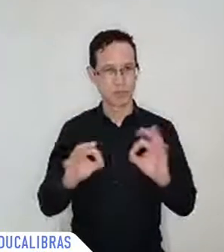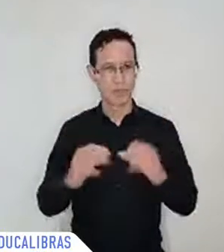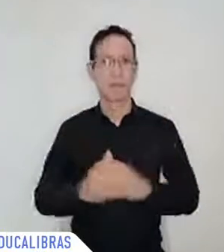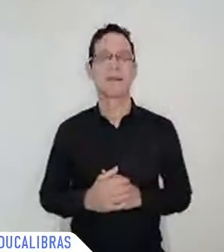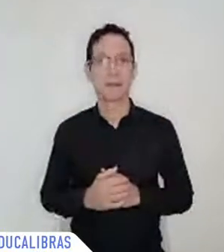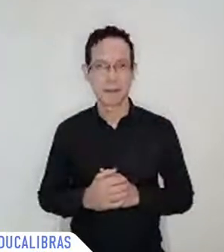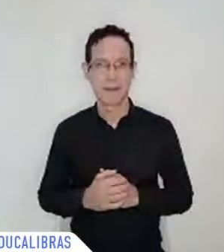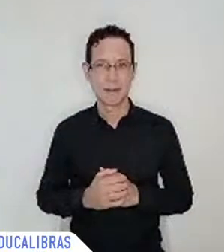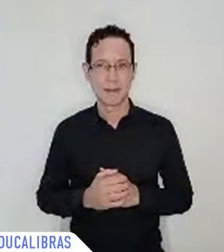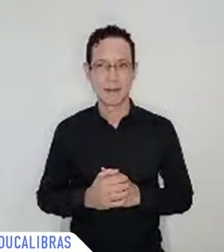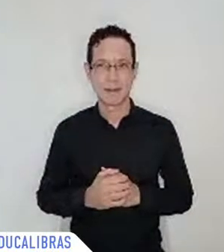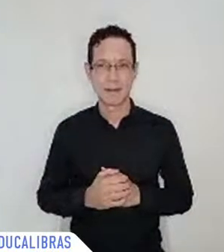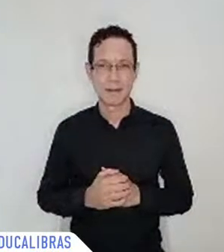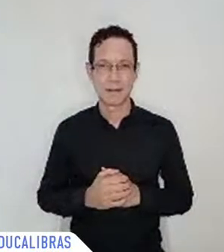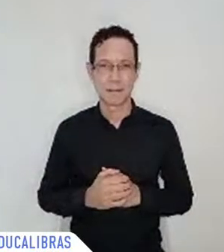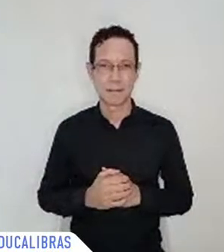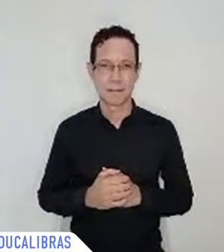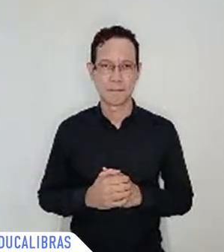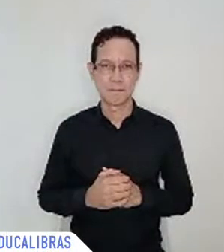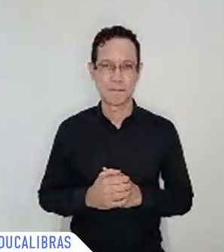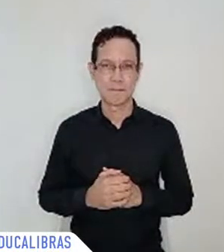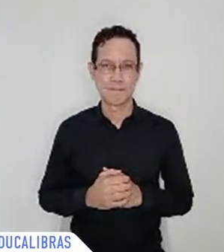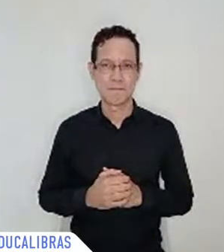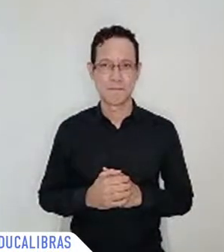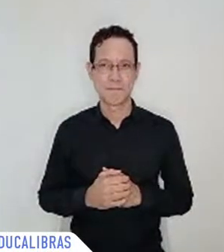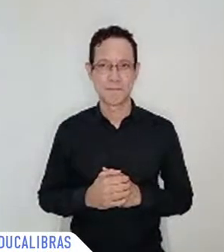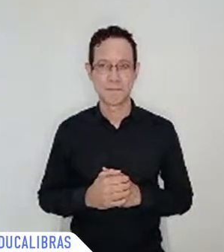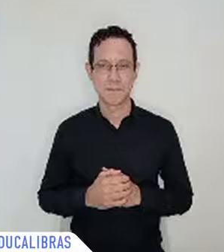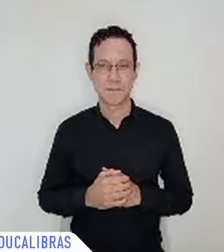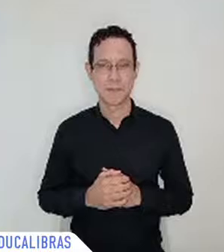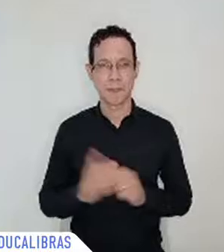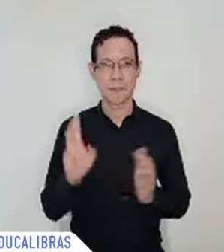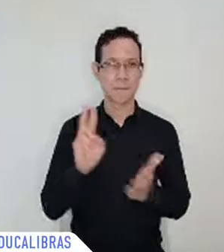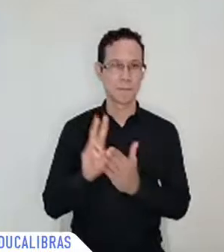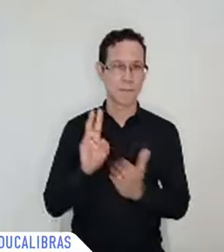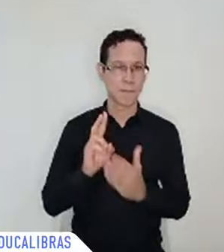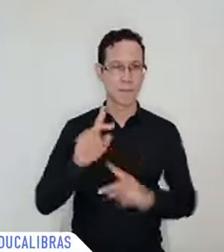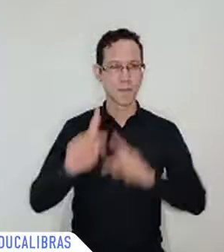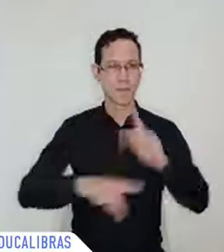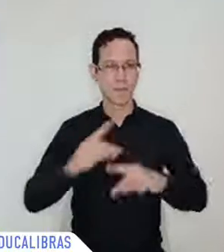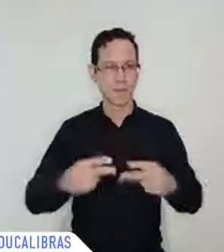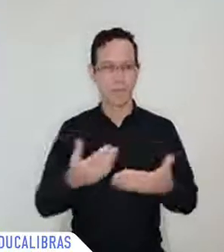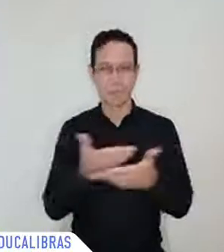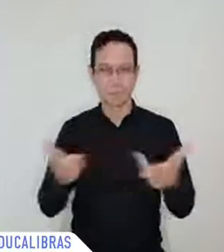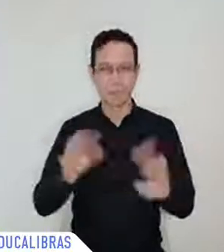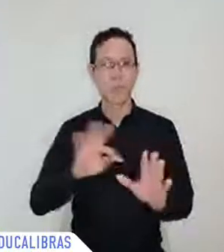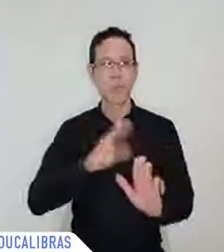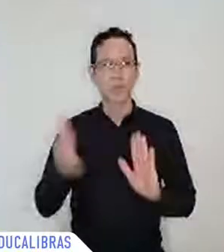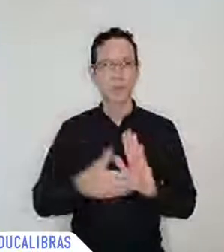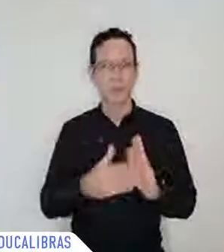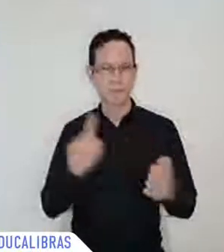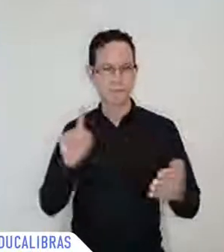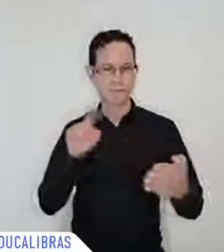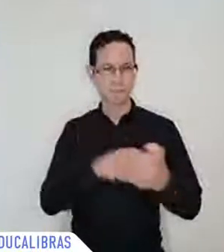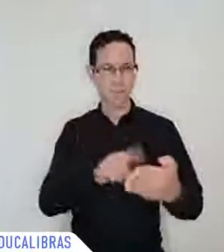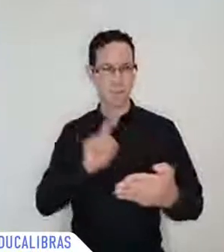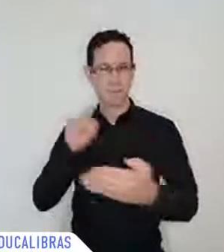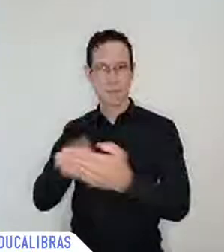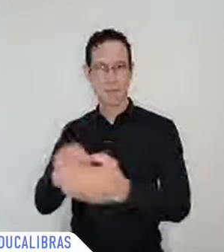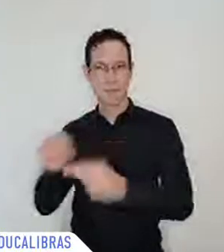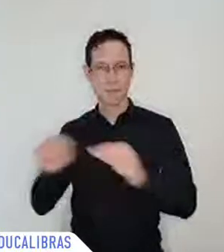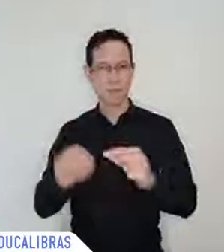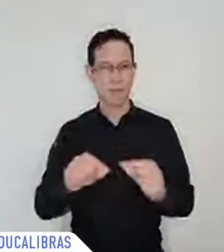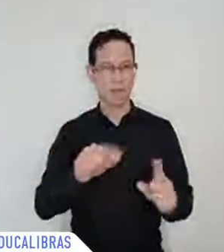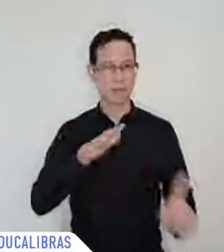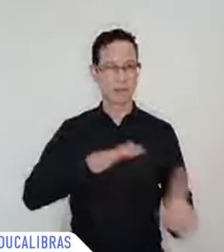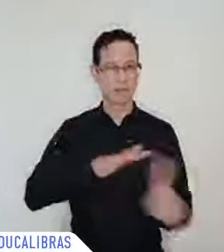to health, of preserving the environment, and